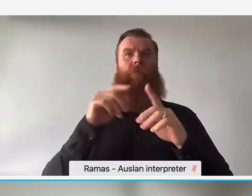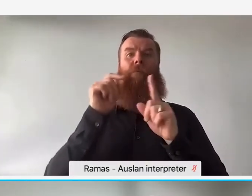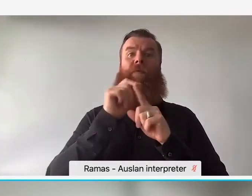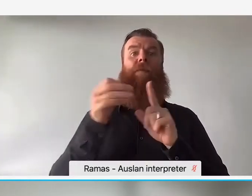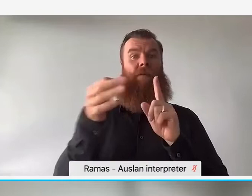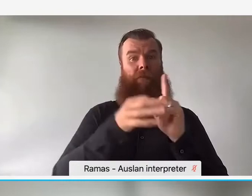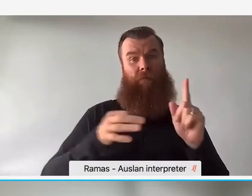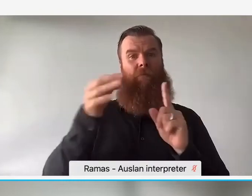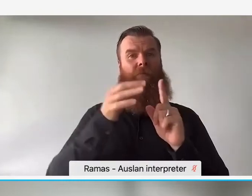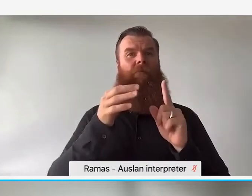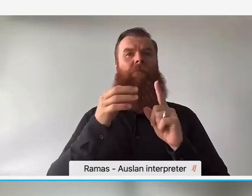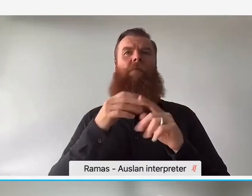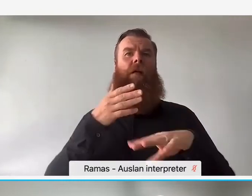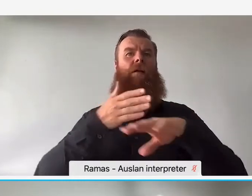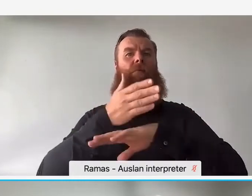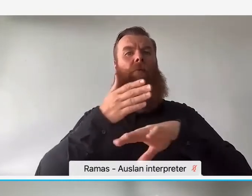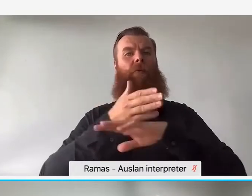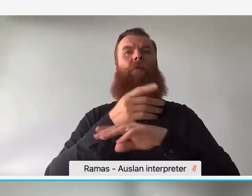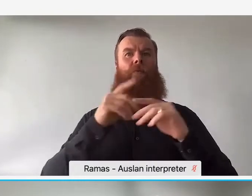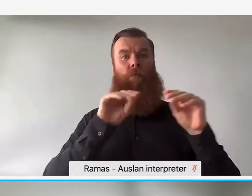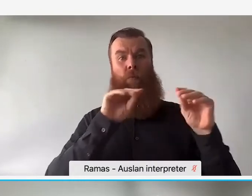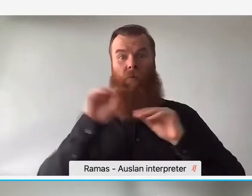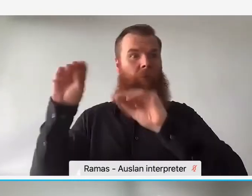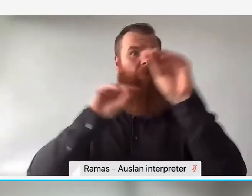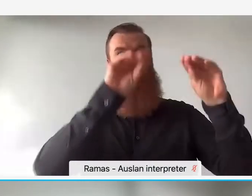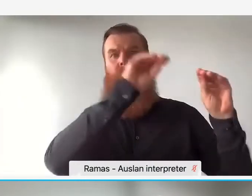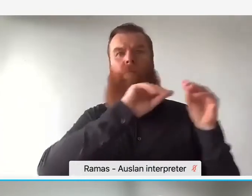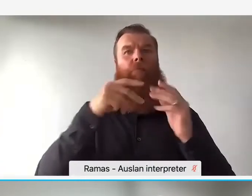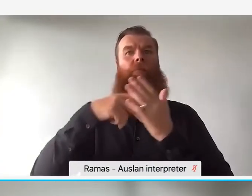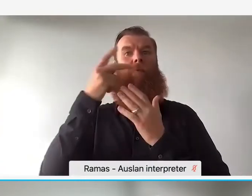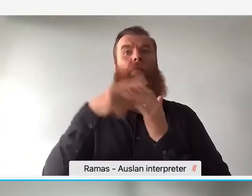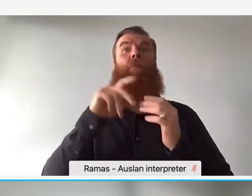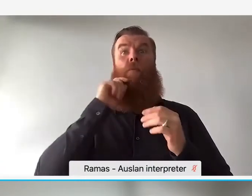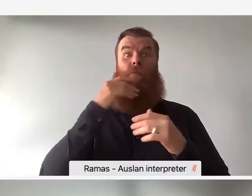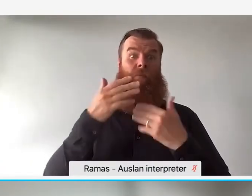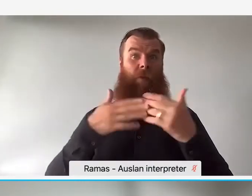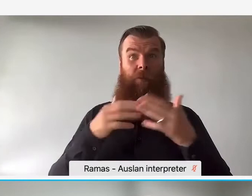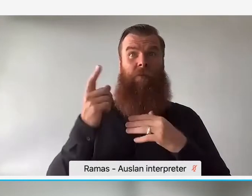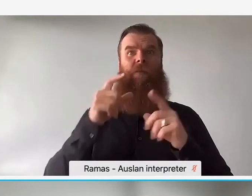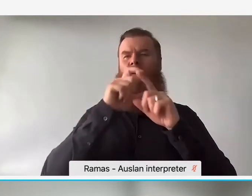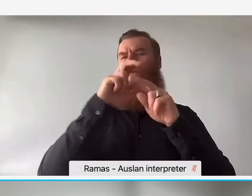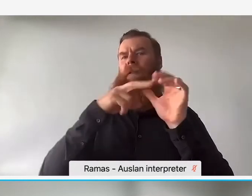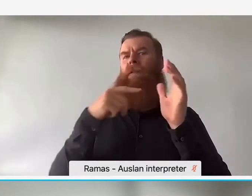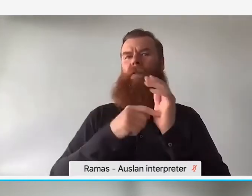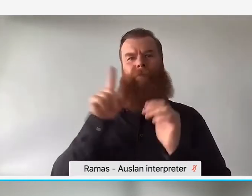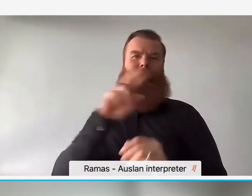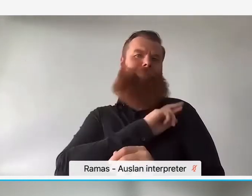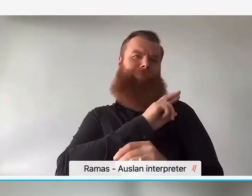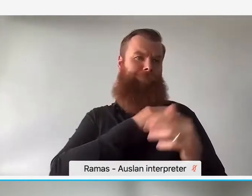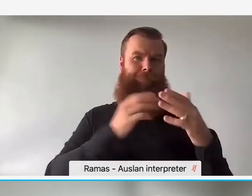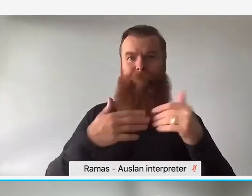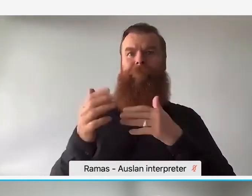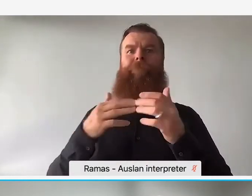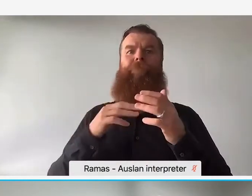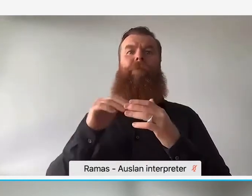and it will be all managed by the Department of Foreign Affairs and Trade. However, in the meantime, the Seasonal Worker Program and